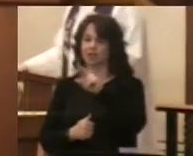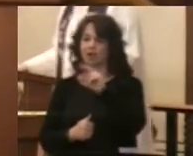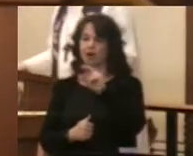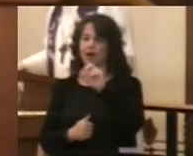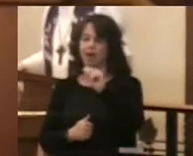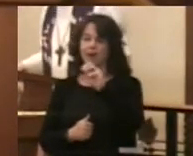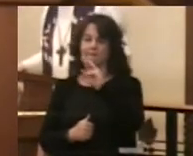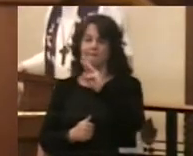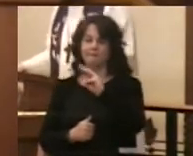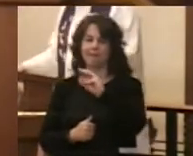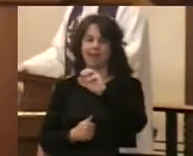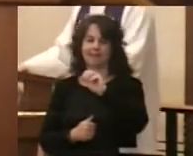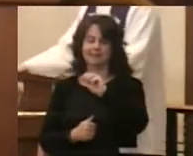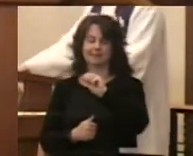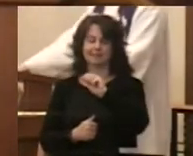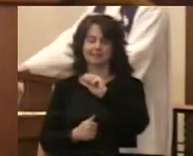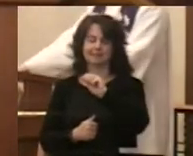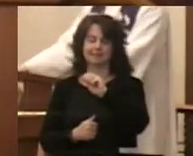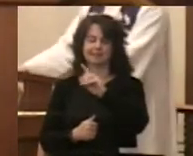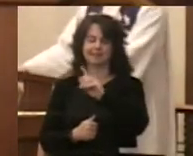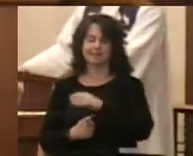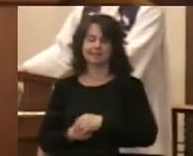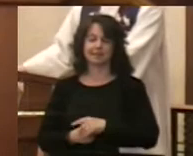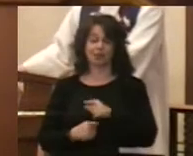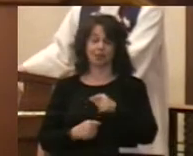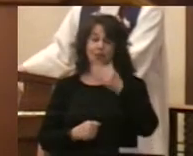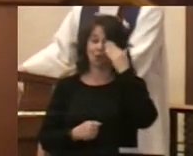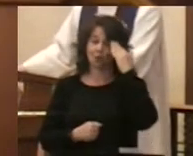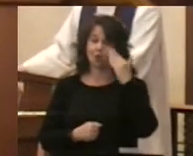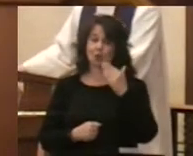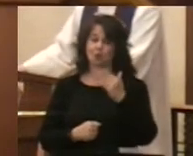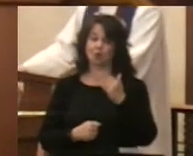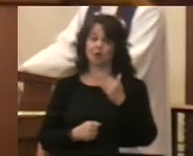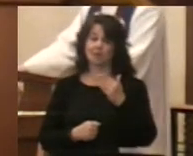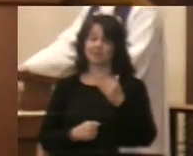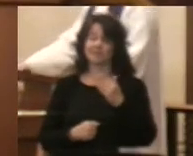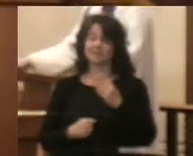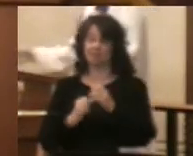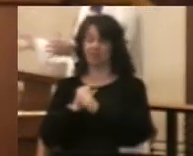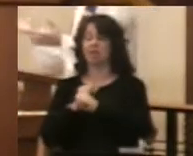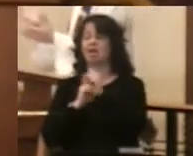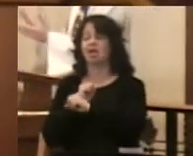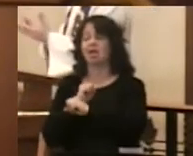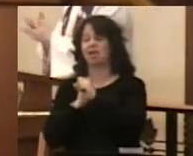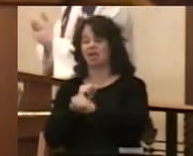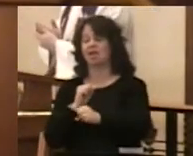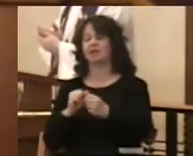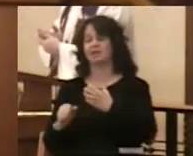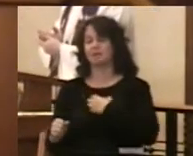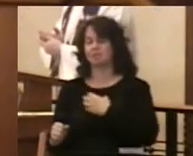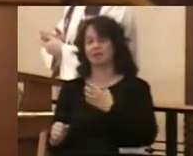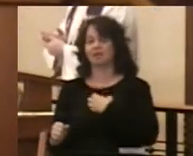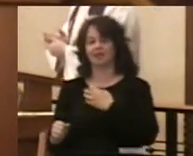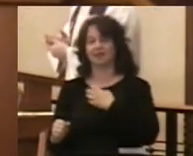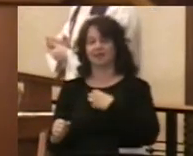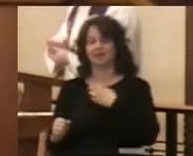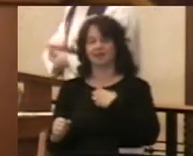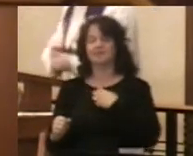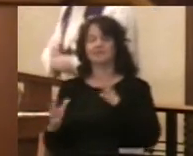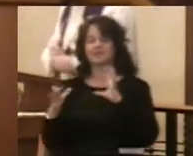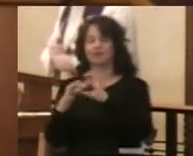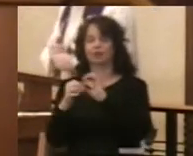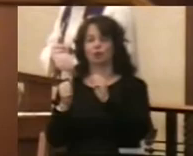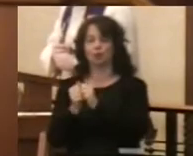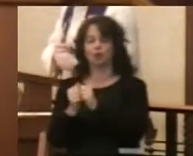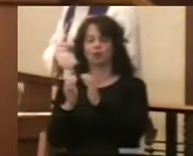Maybe some of you have. You know, if you have, you know it's a long complaint. And it's a word that's directly related to our book